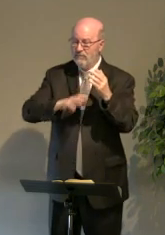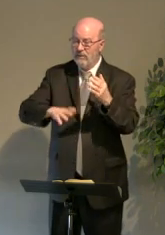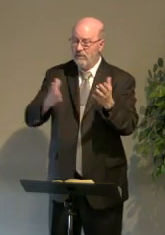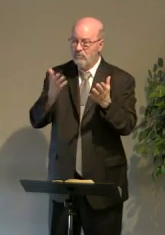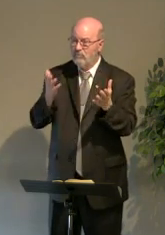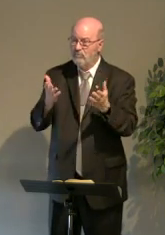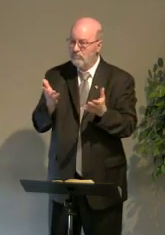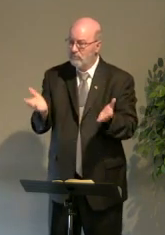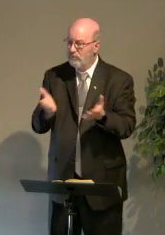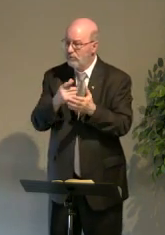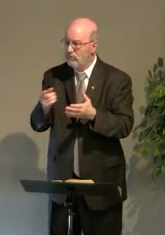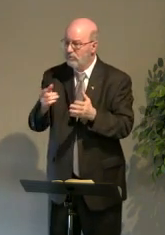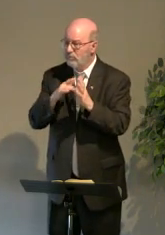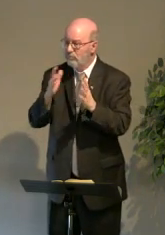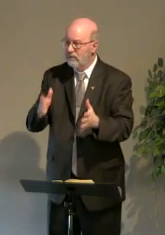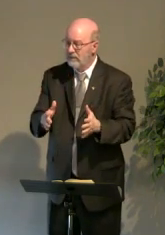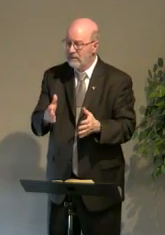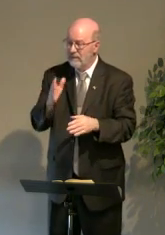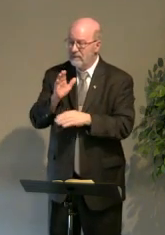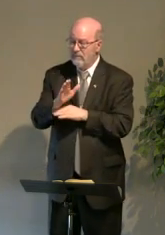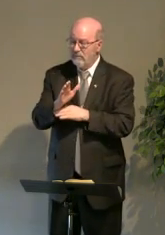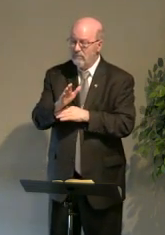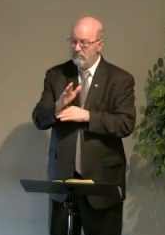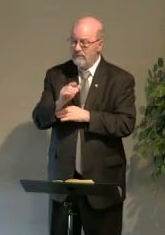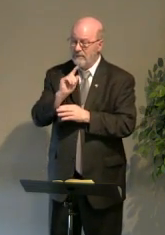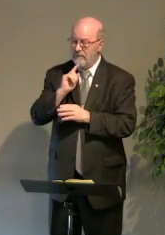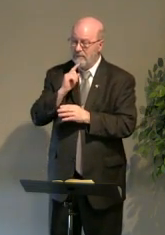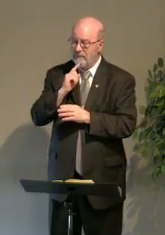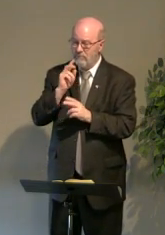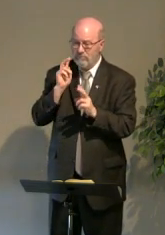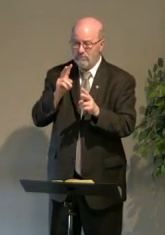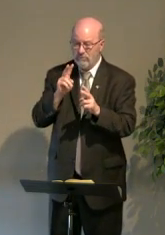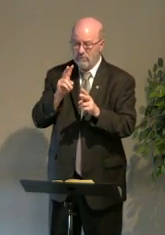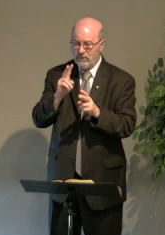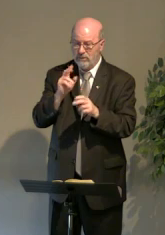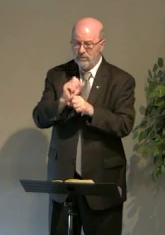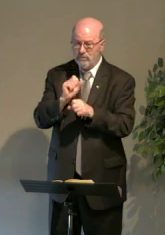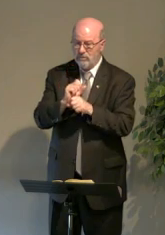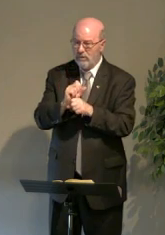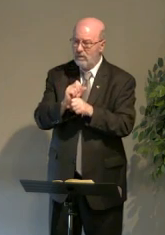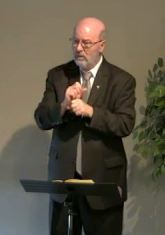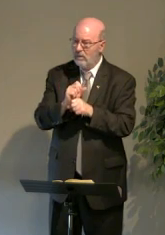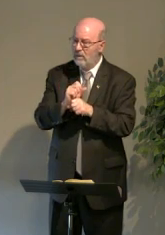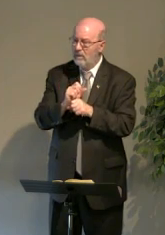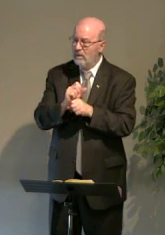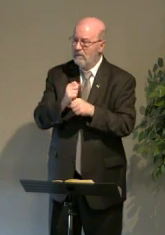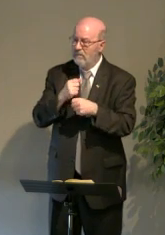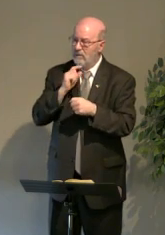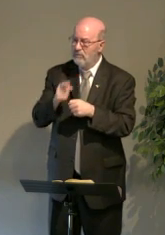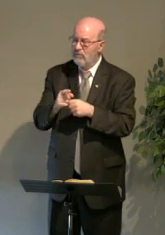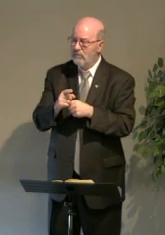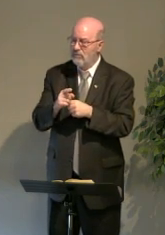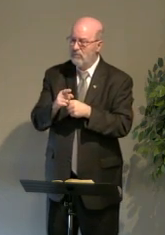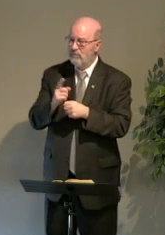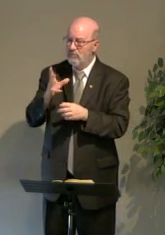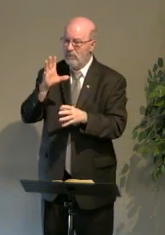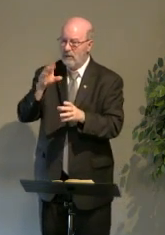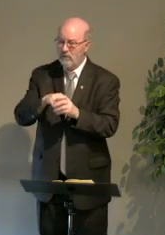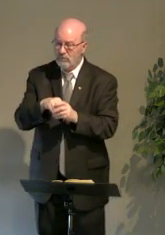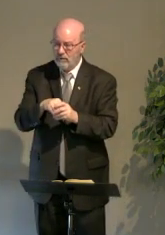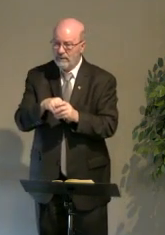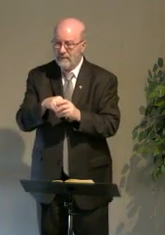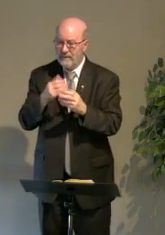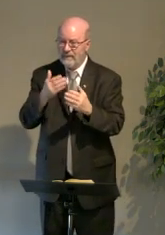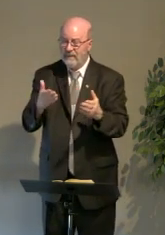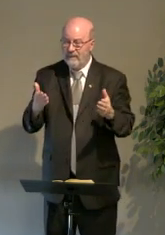encourage you, Christian, this afternoon, to take a serious look at your workload and make sure that you are including in it